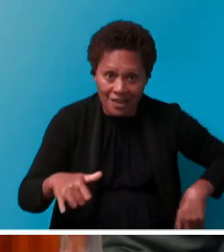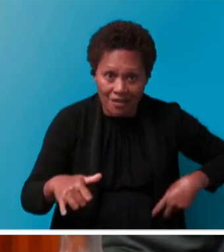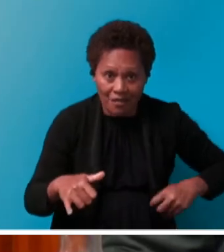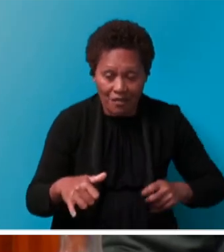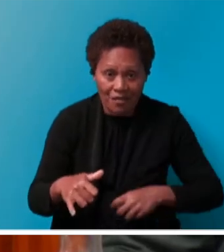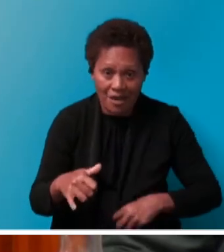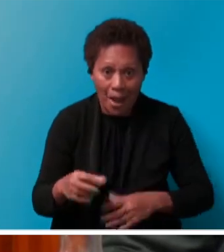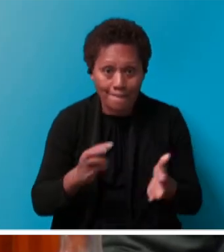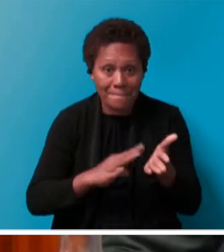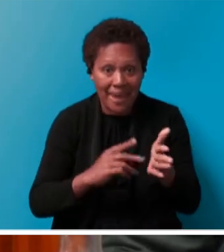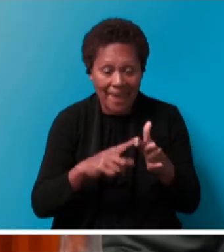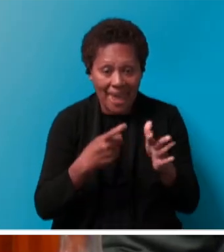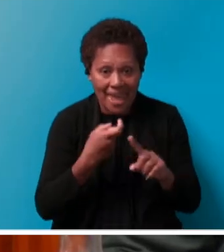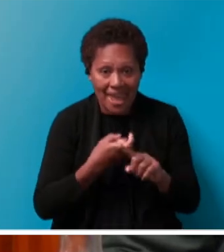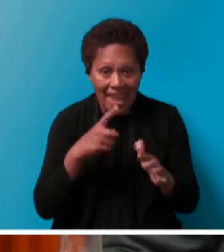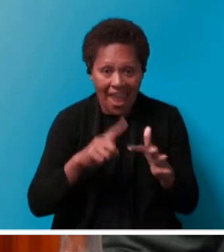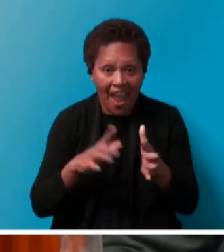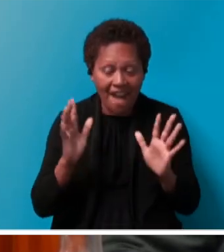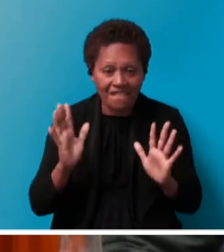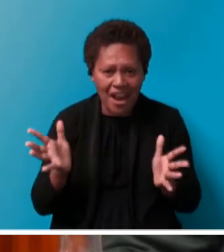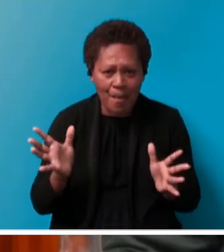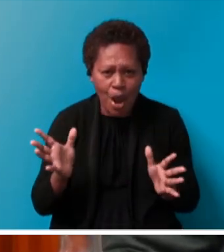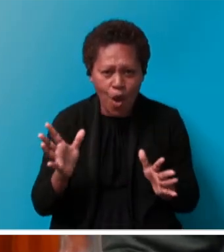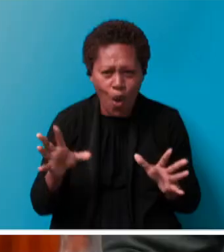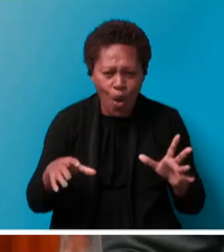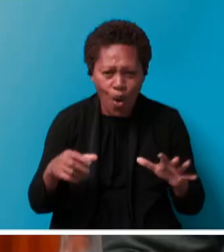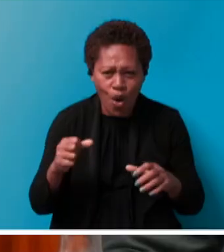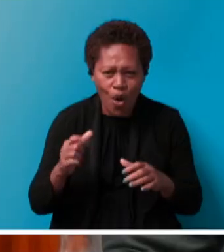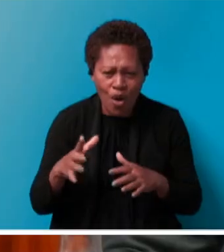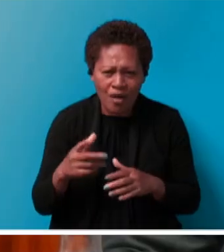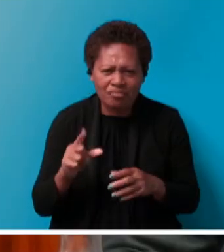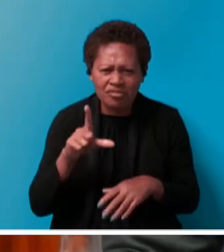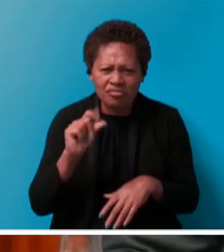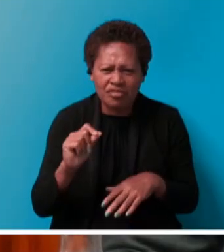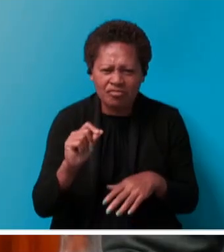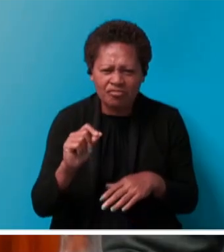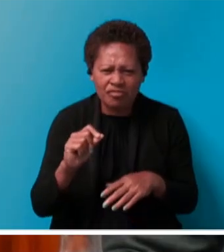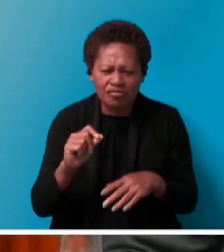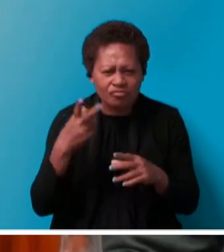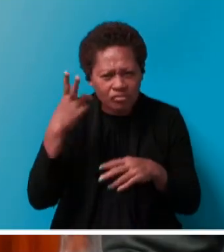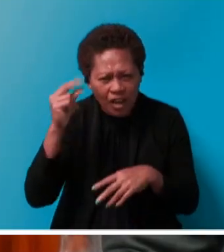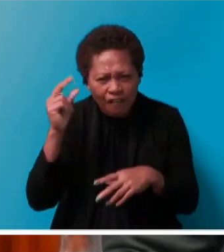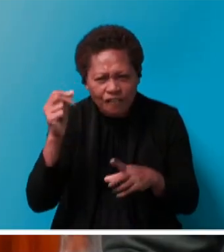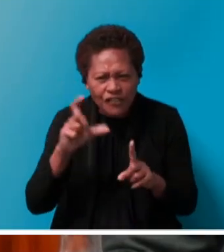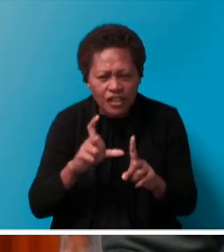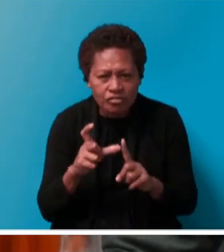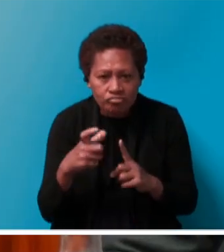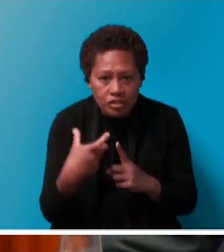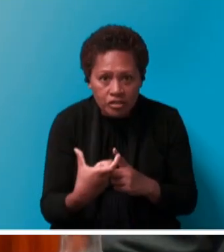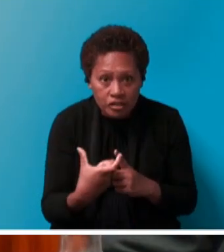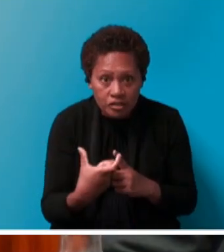It is a story passed down through generation, a scared trust that connects our past to our